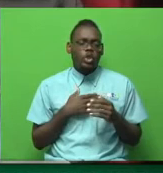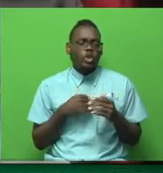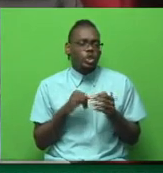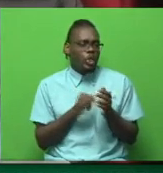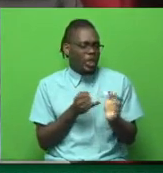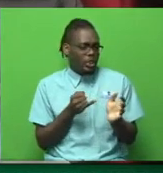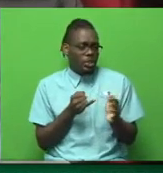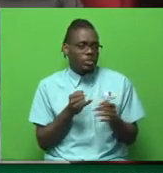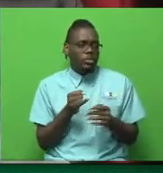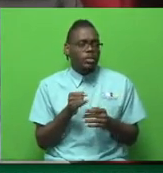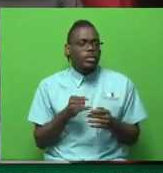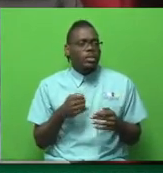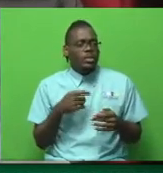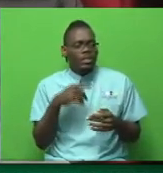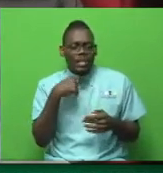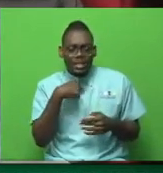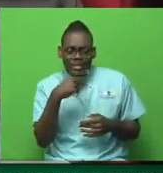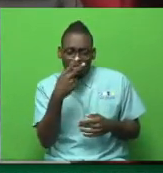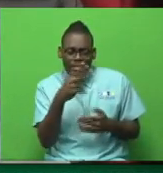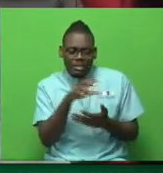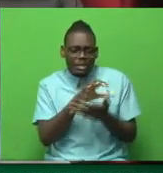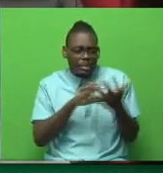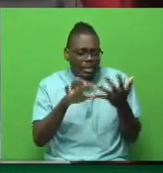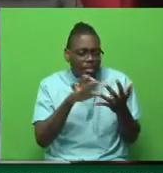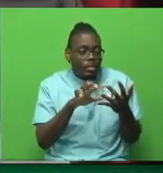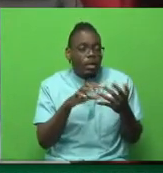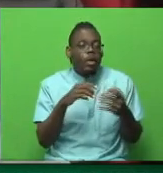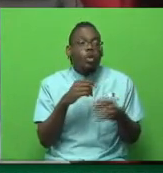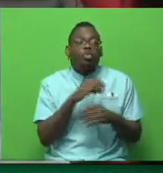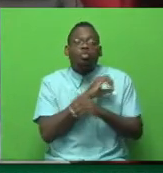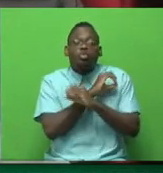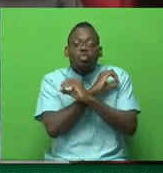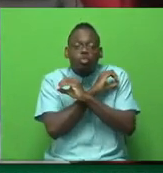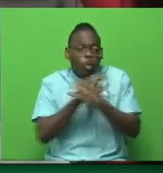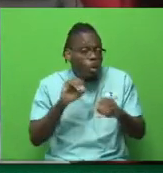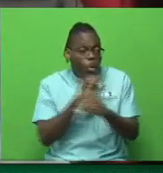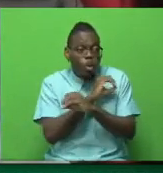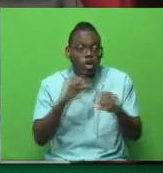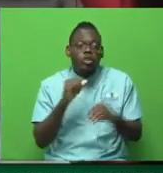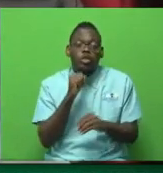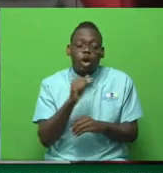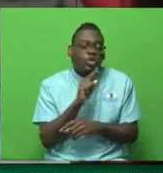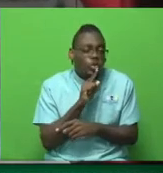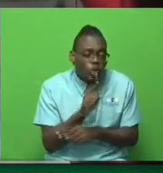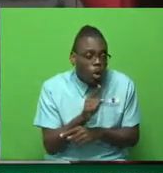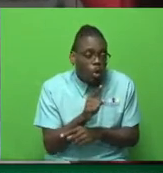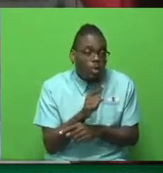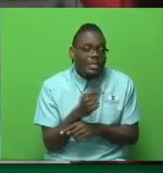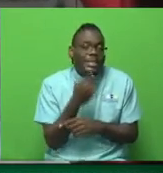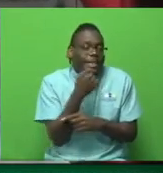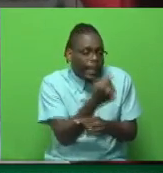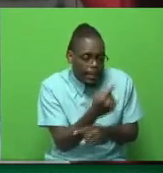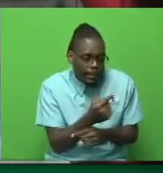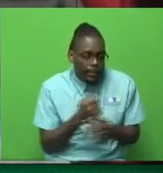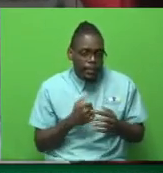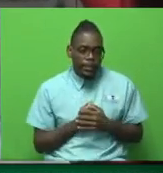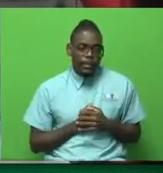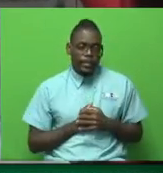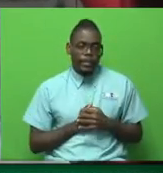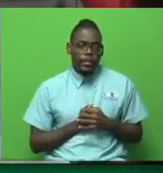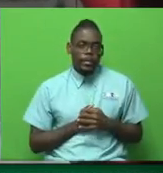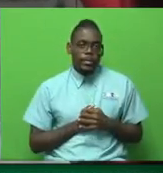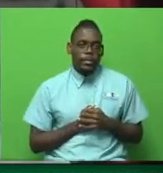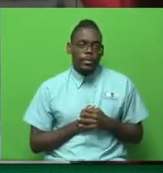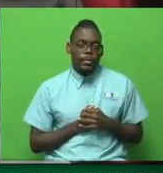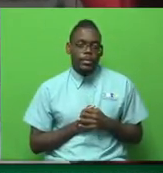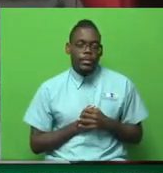truth and hold on right and and secondly and secondly you stand by